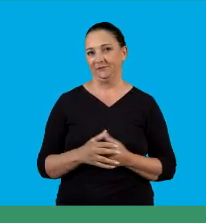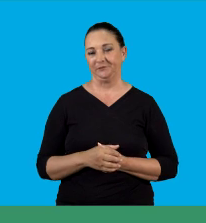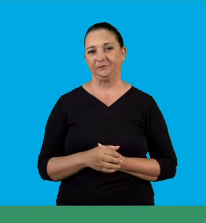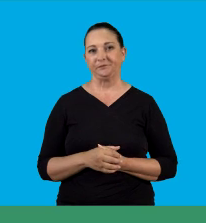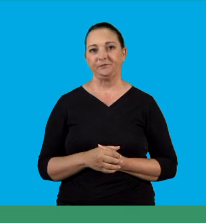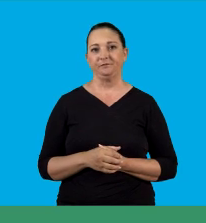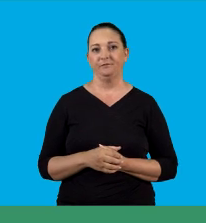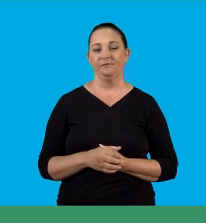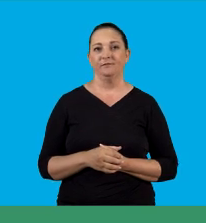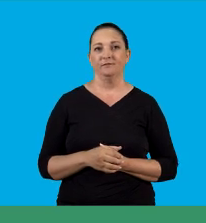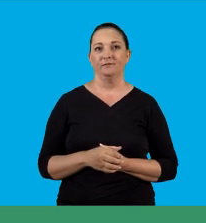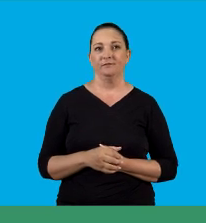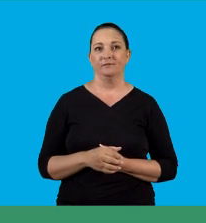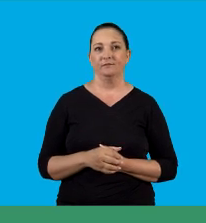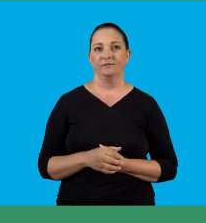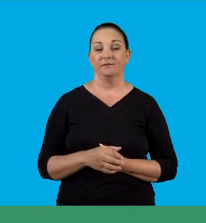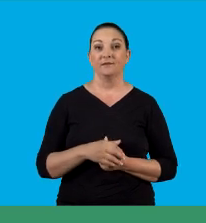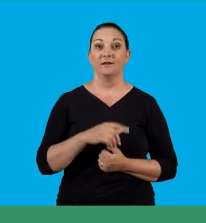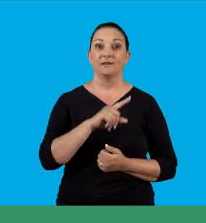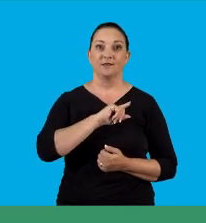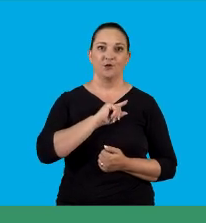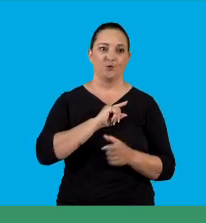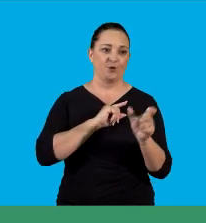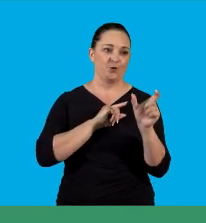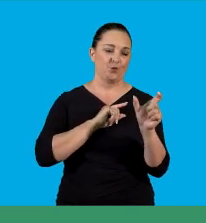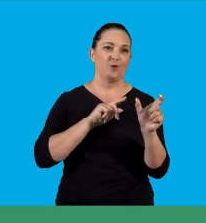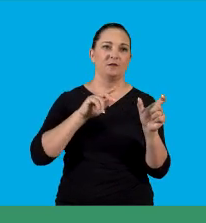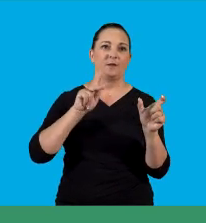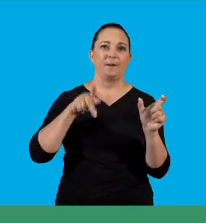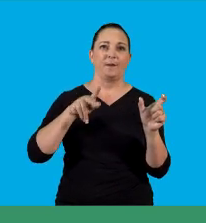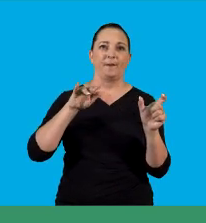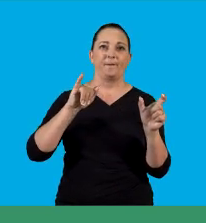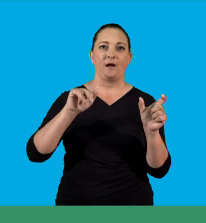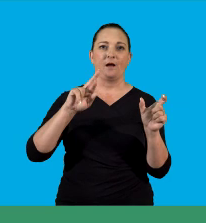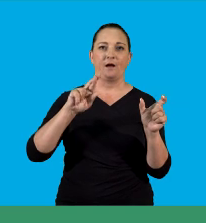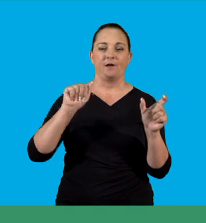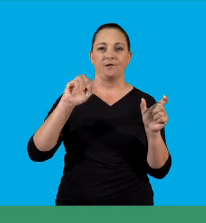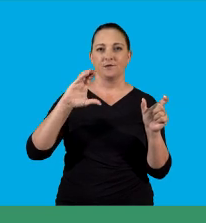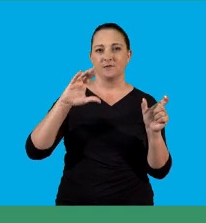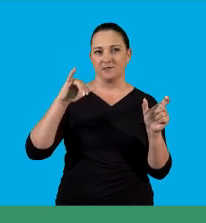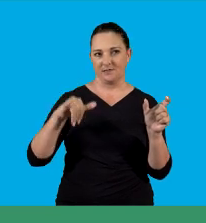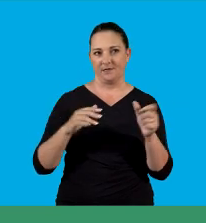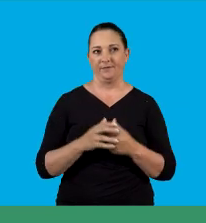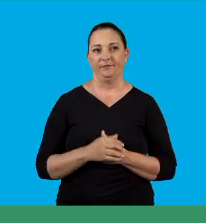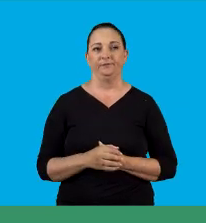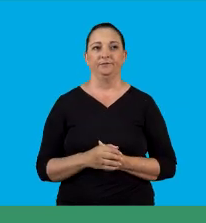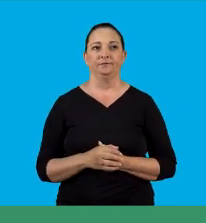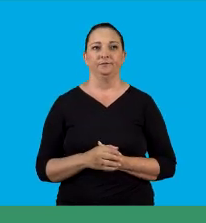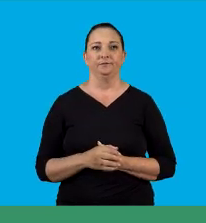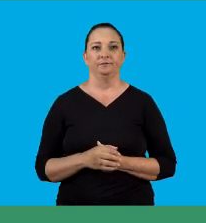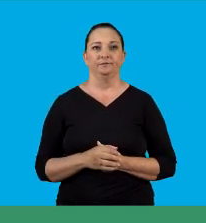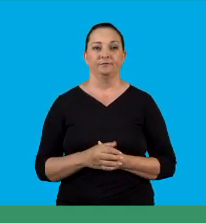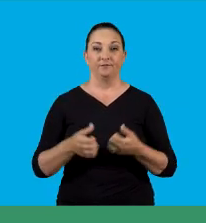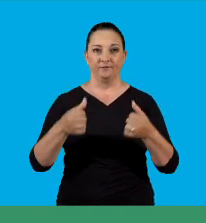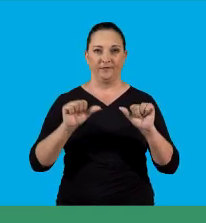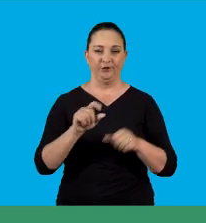albums. So it has to be piracy. The challenge, their socio-economic issue, it has to be piracy.